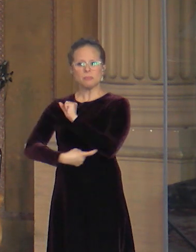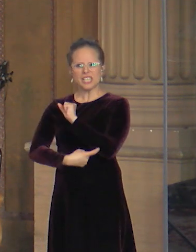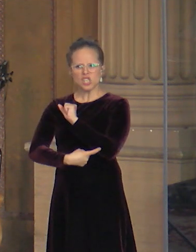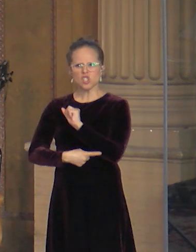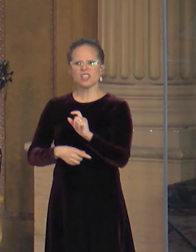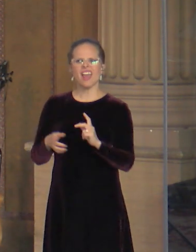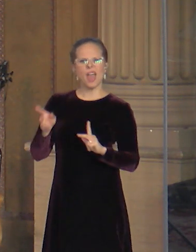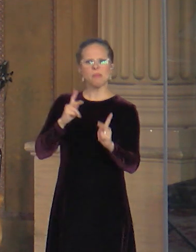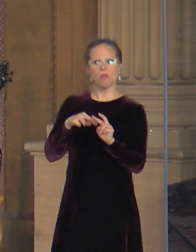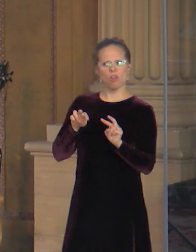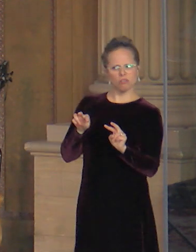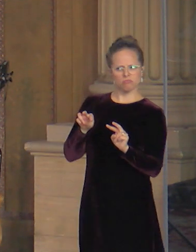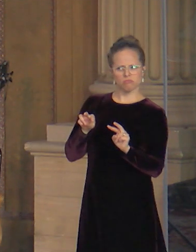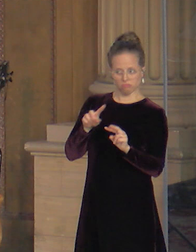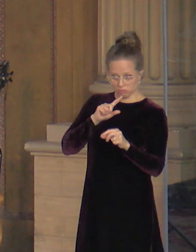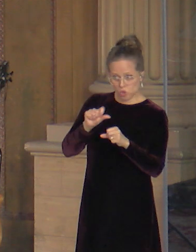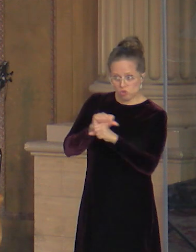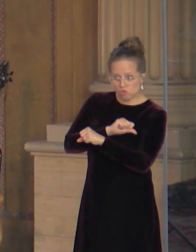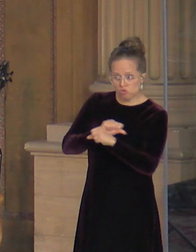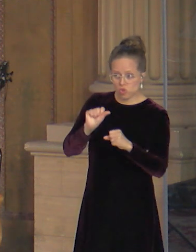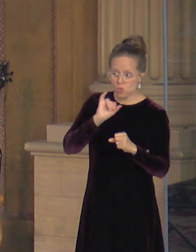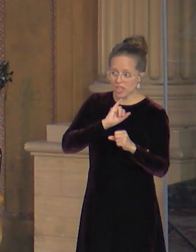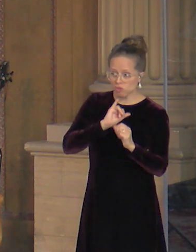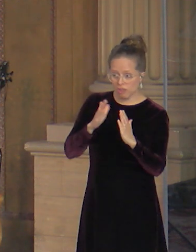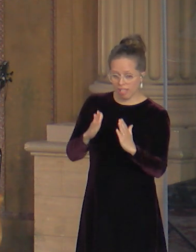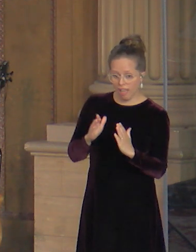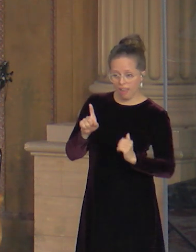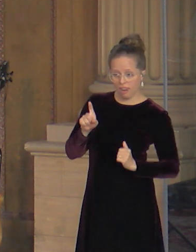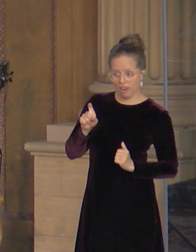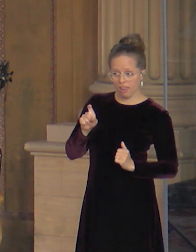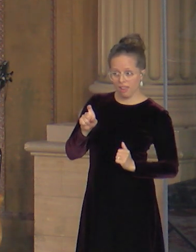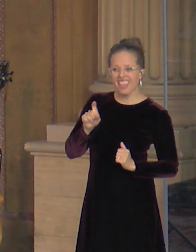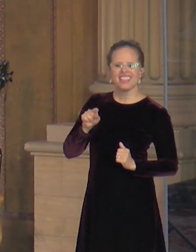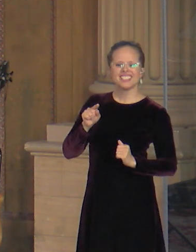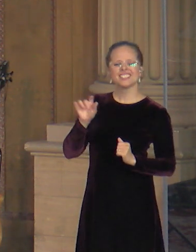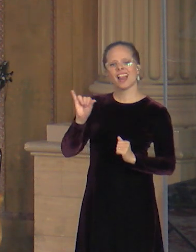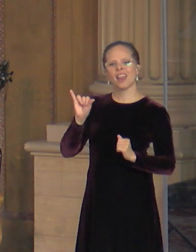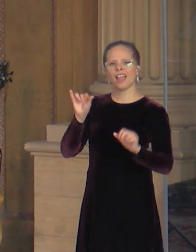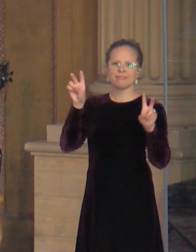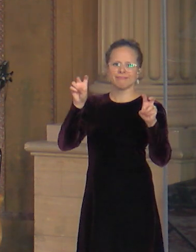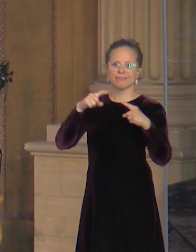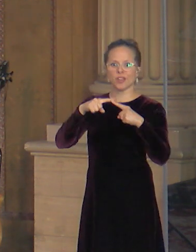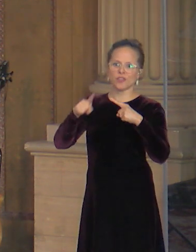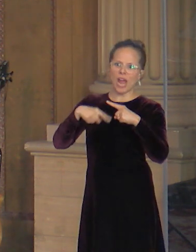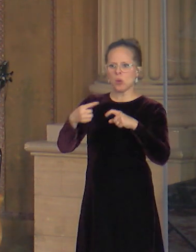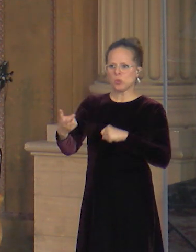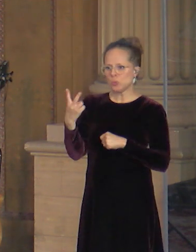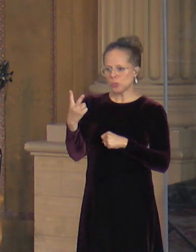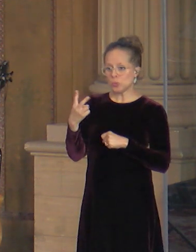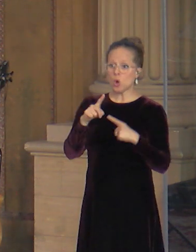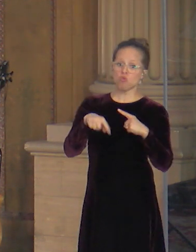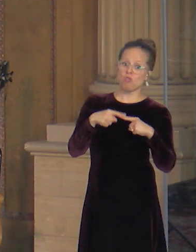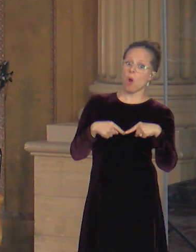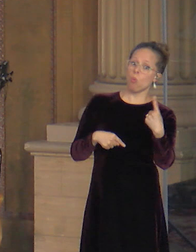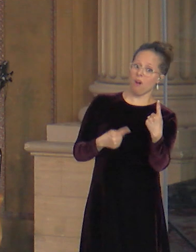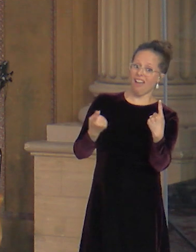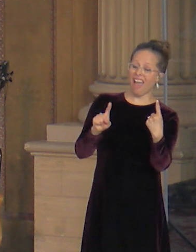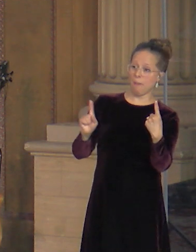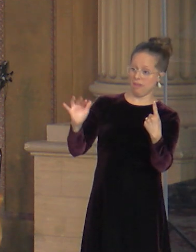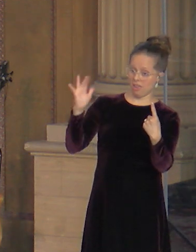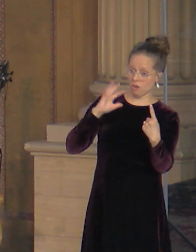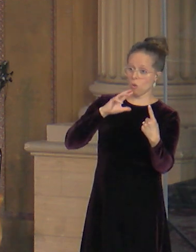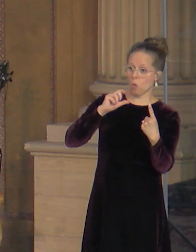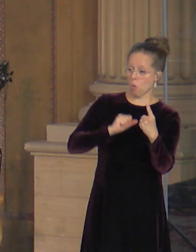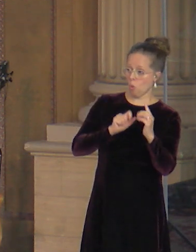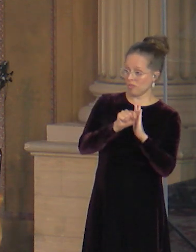the true Israelite so this is round two of the testing in the wilderness round one happened back in the Old Testament and round